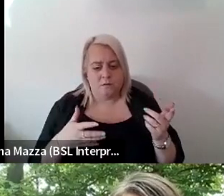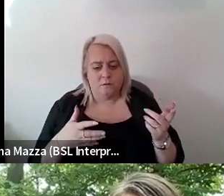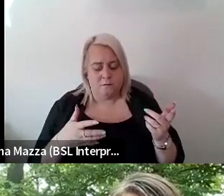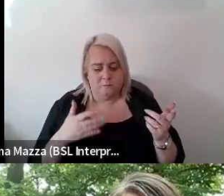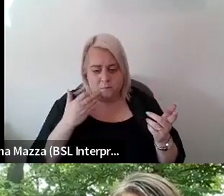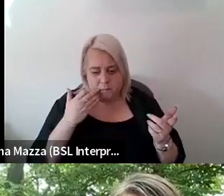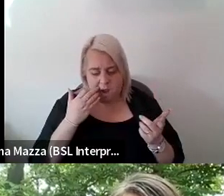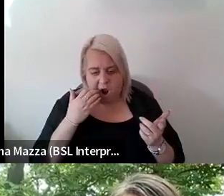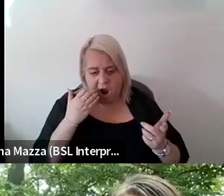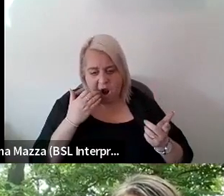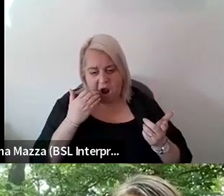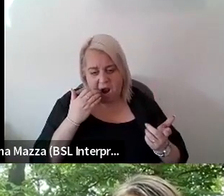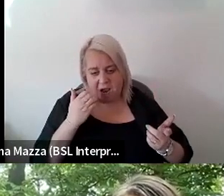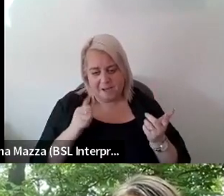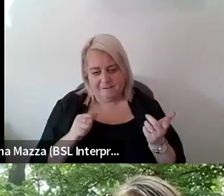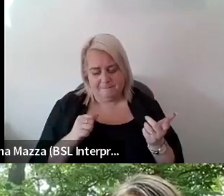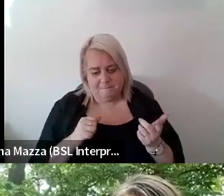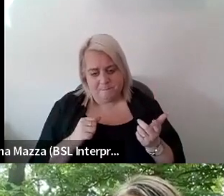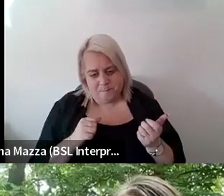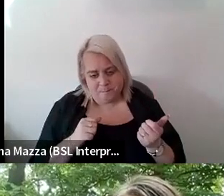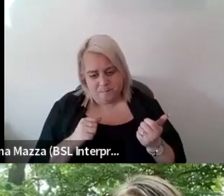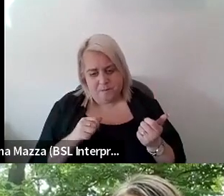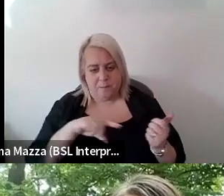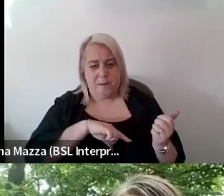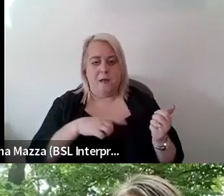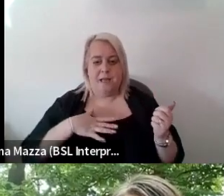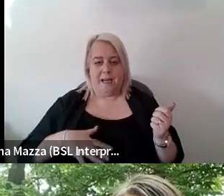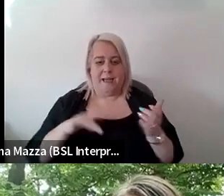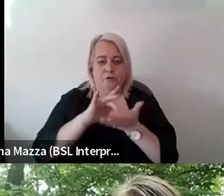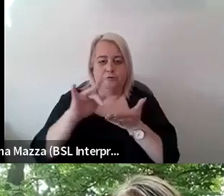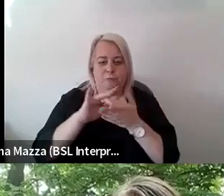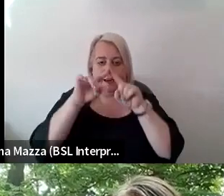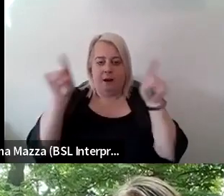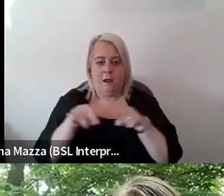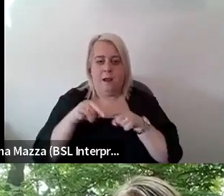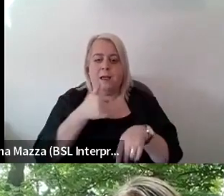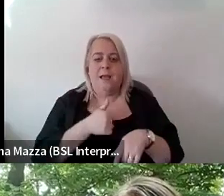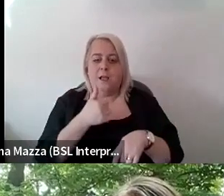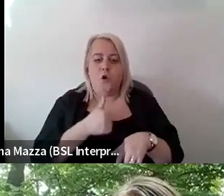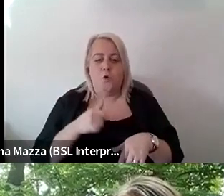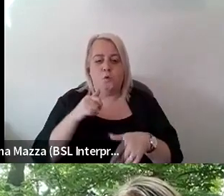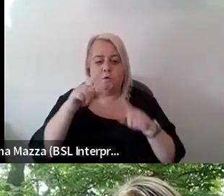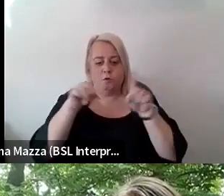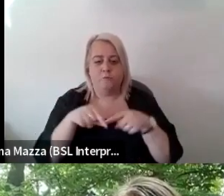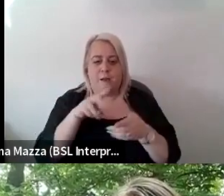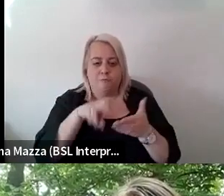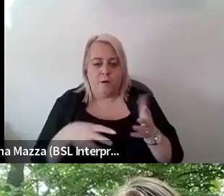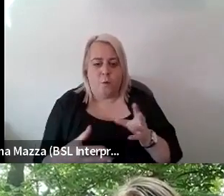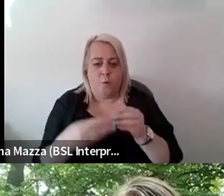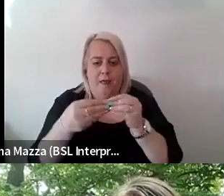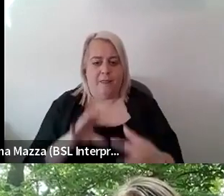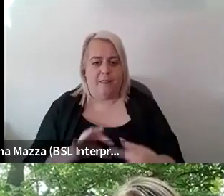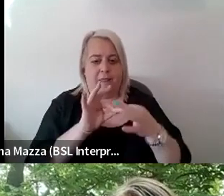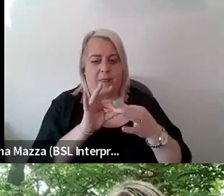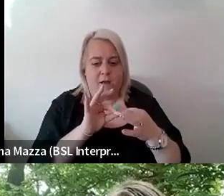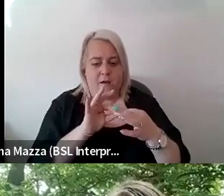it a screen reader, be it a screen that navigates with talk, be it buttons, be it whatever it is. The idea for me